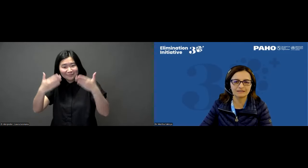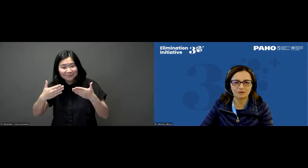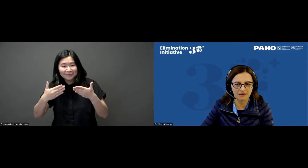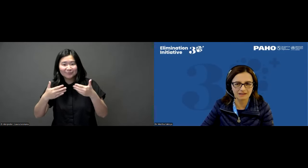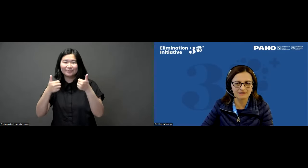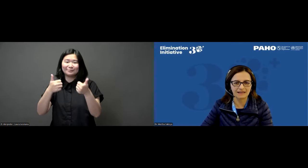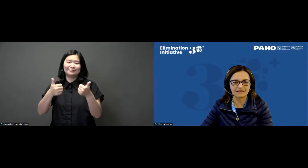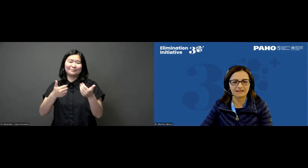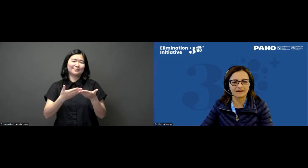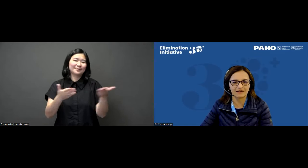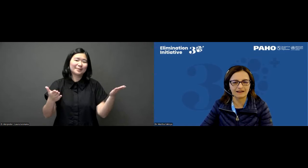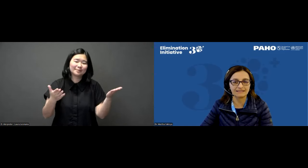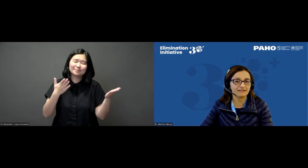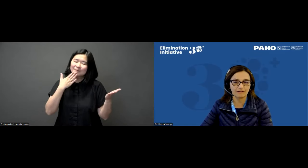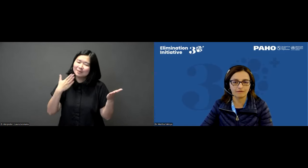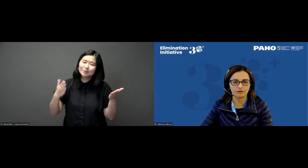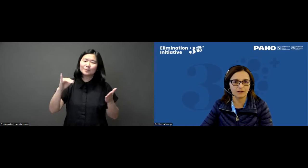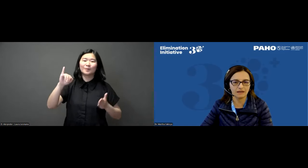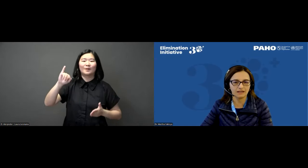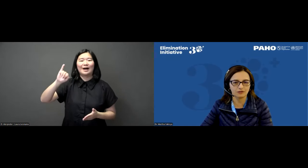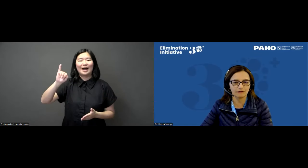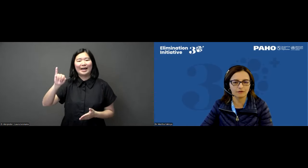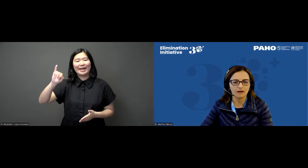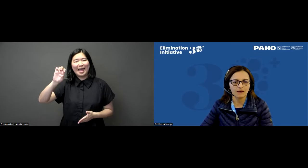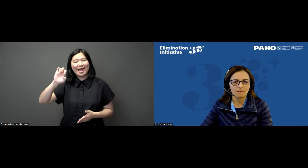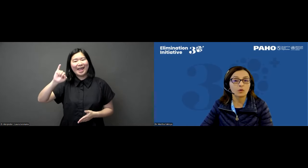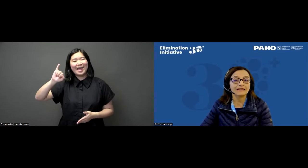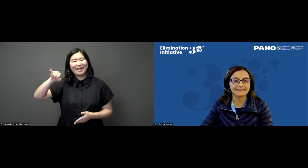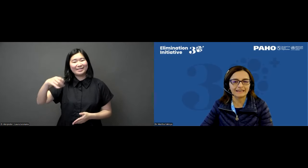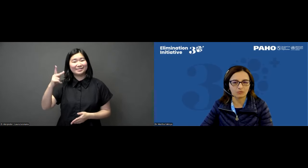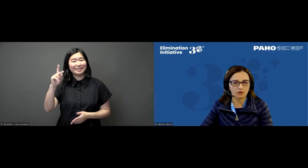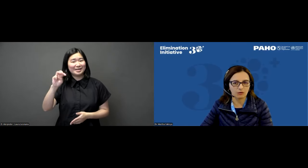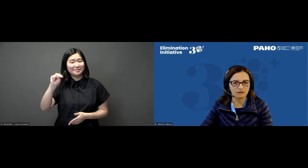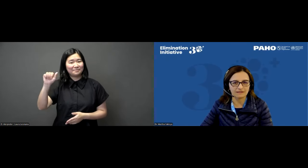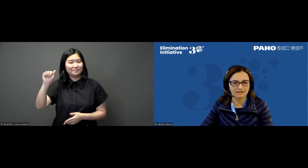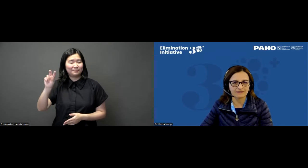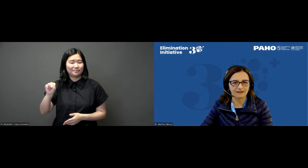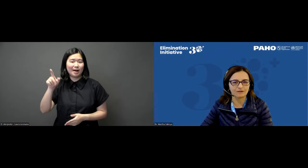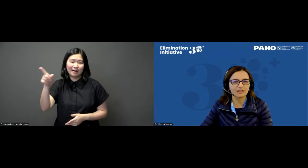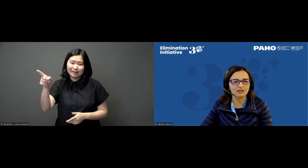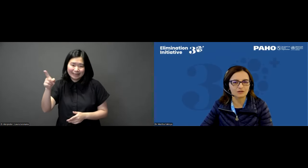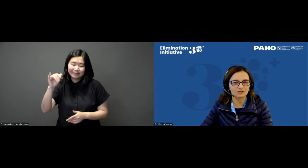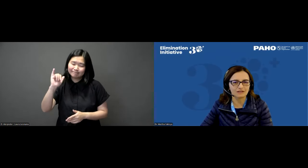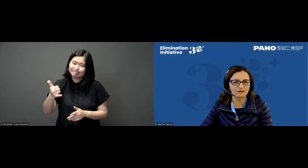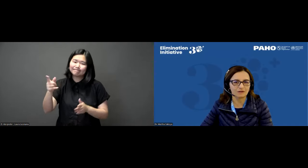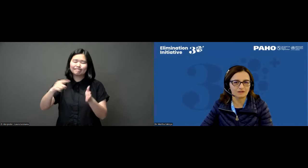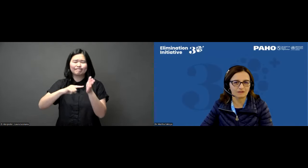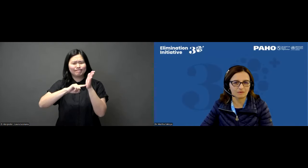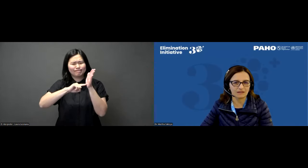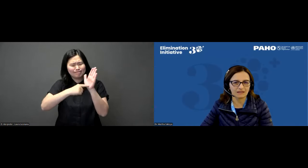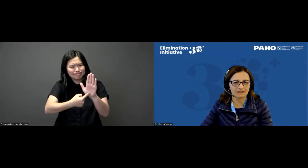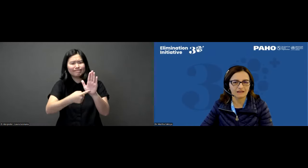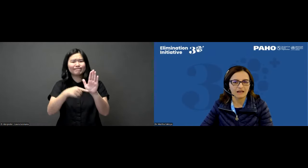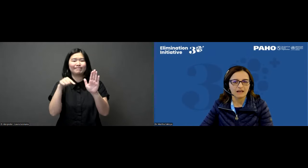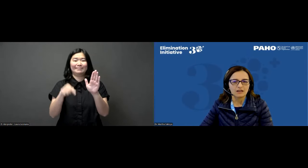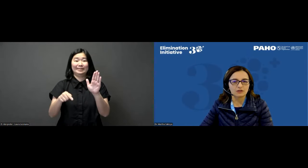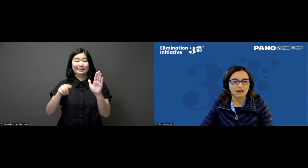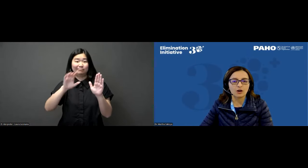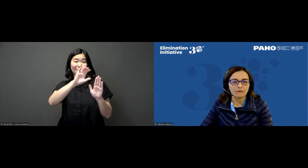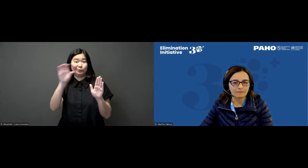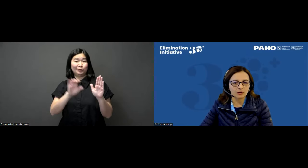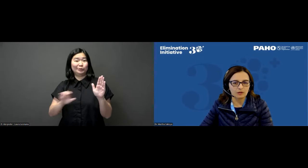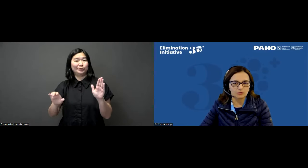social determinants and the agenda for the elimination of more than 30 communicable diseases and conditions in the region of the Americas.